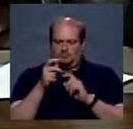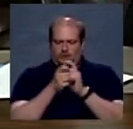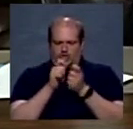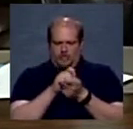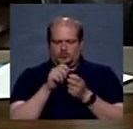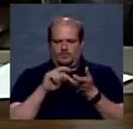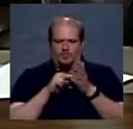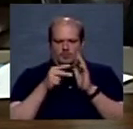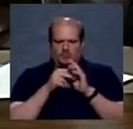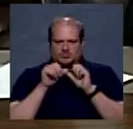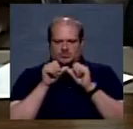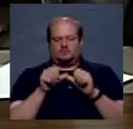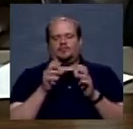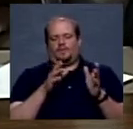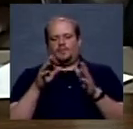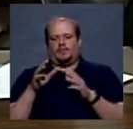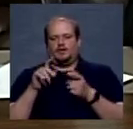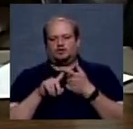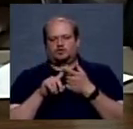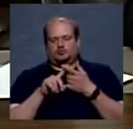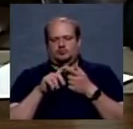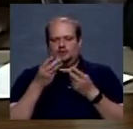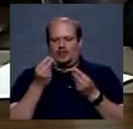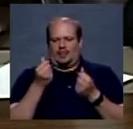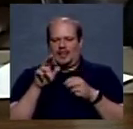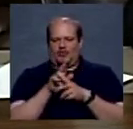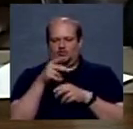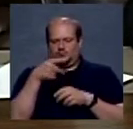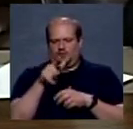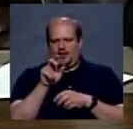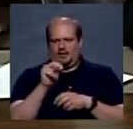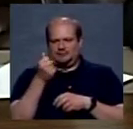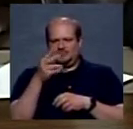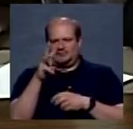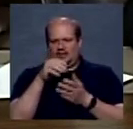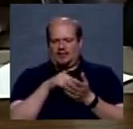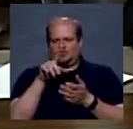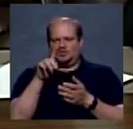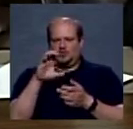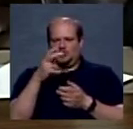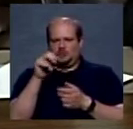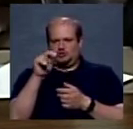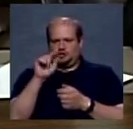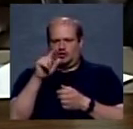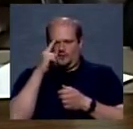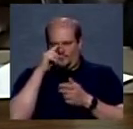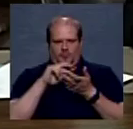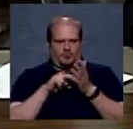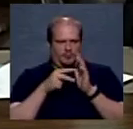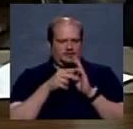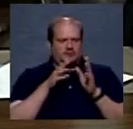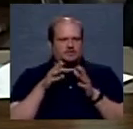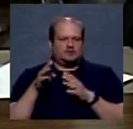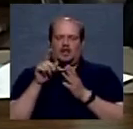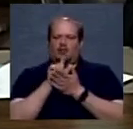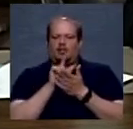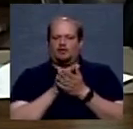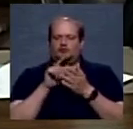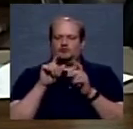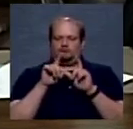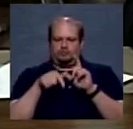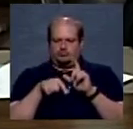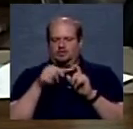and for the purposes, an ordinance to amend the land use plan at 16,100 Chenal Parkway, and for the purposes, an ordinance to repeal